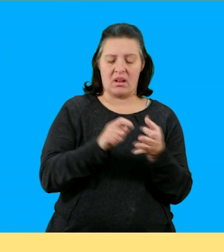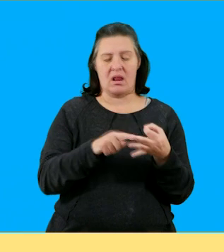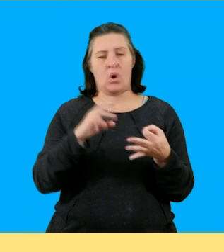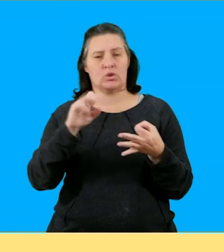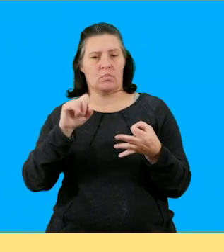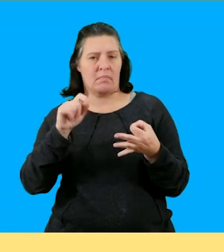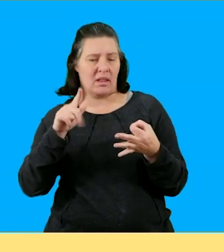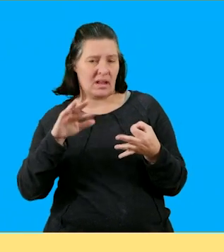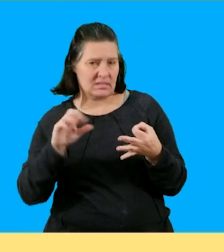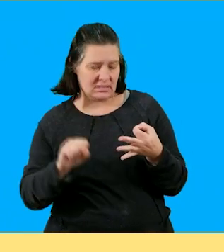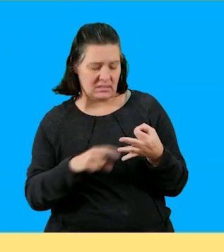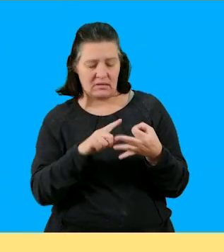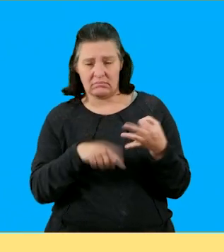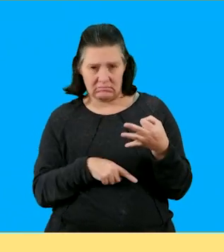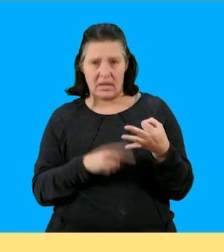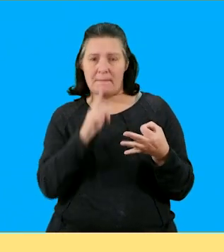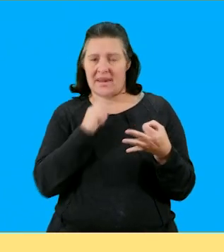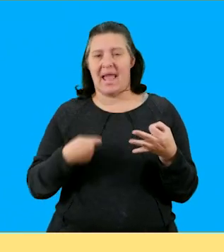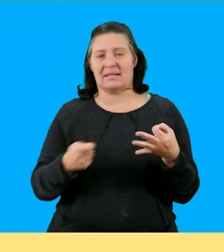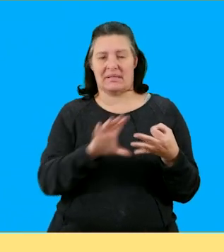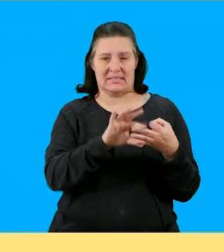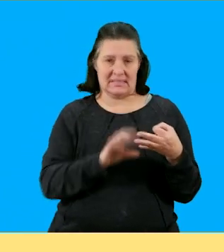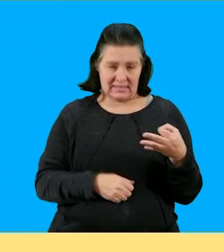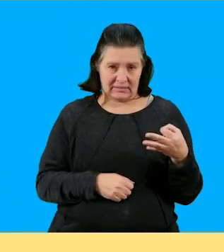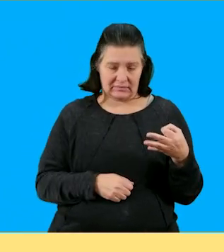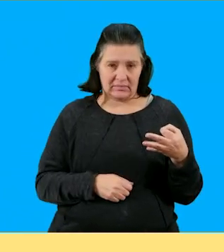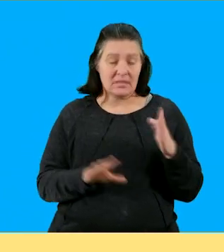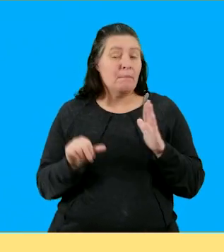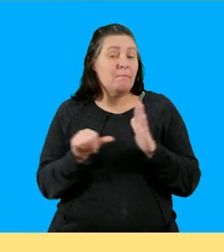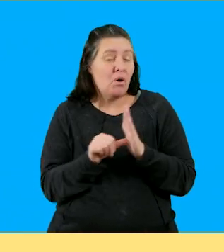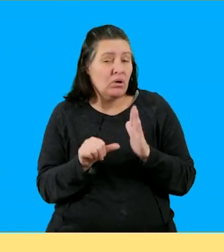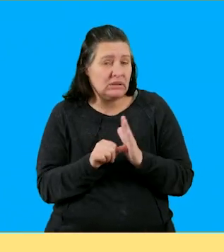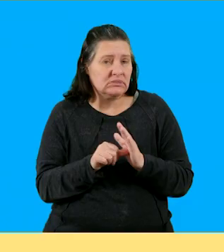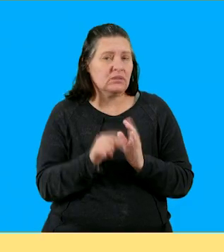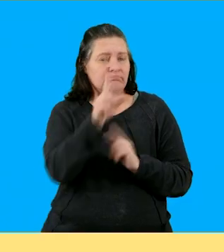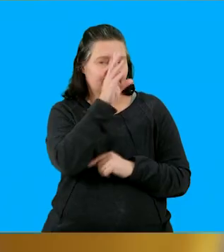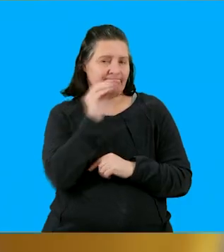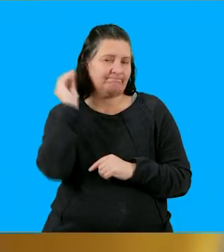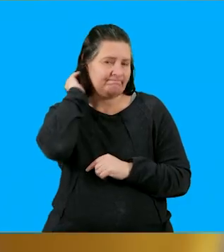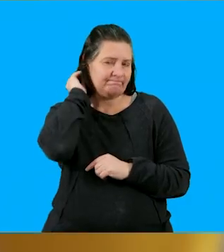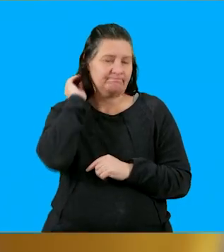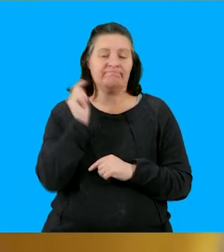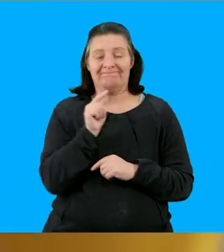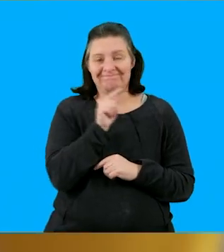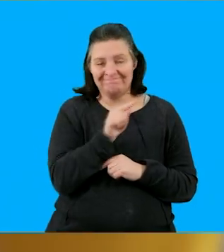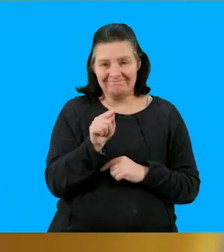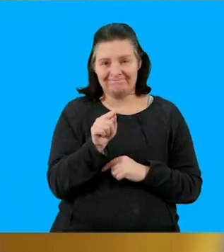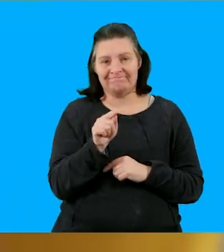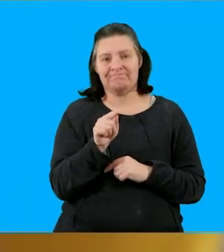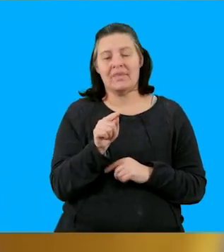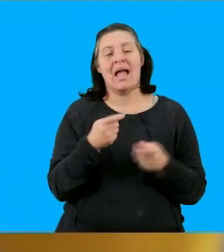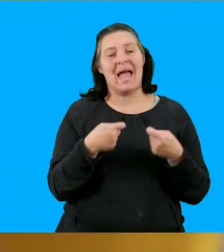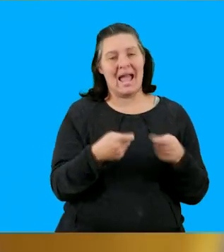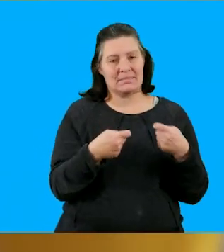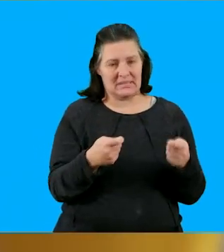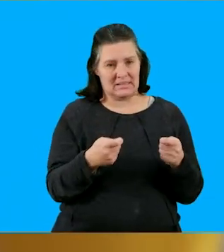stationery and consumables, they are treated as expenses. It is also very important that you note that these